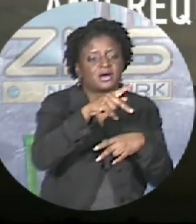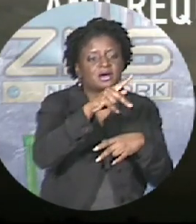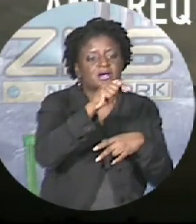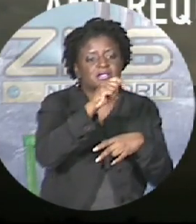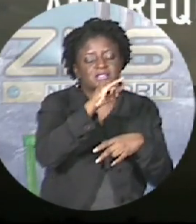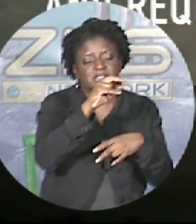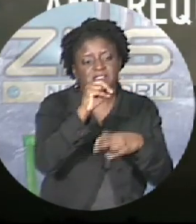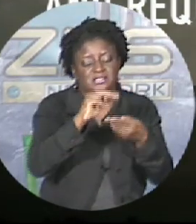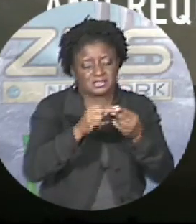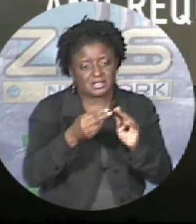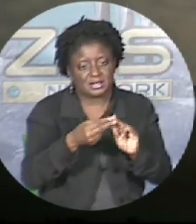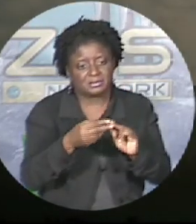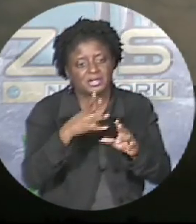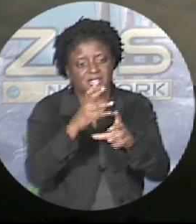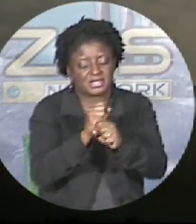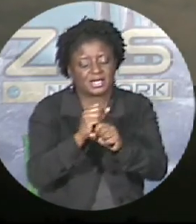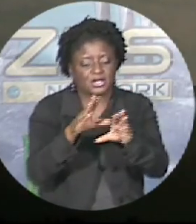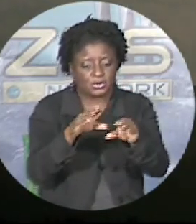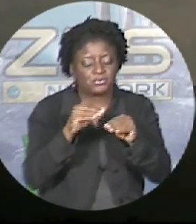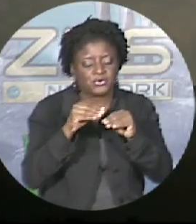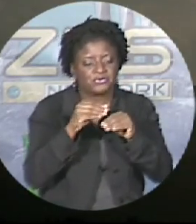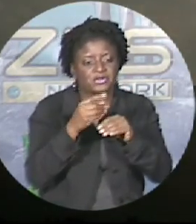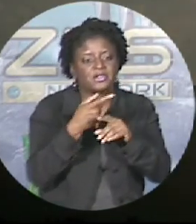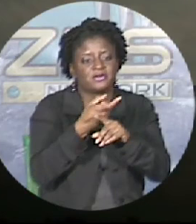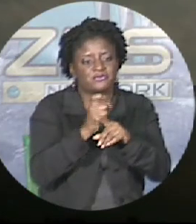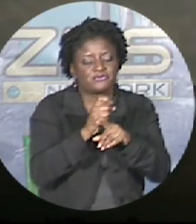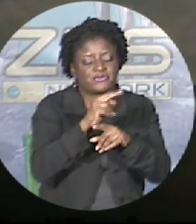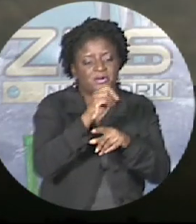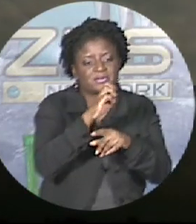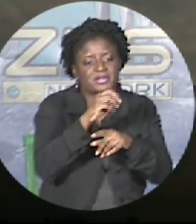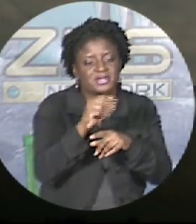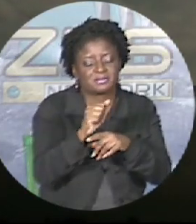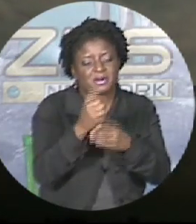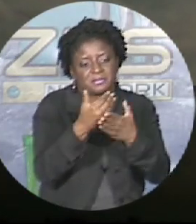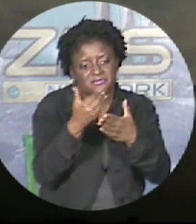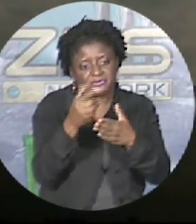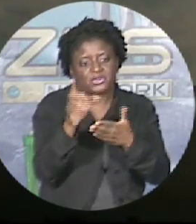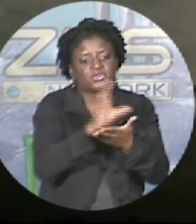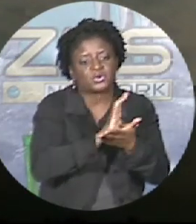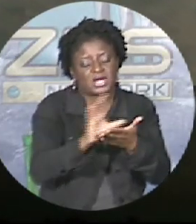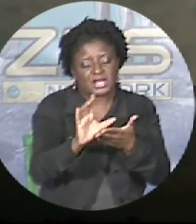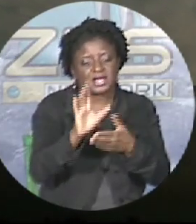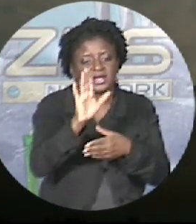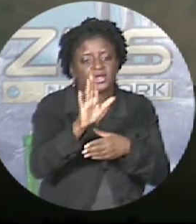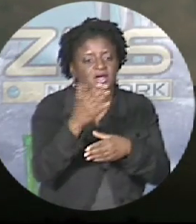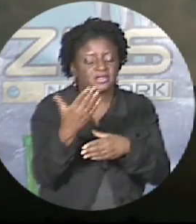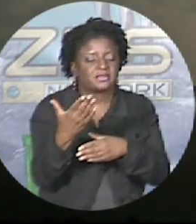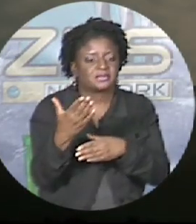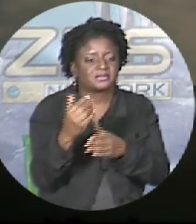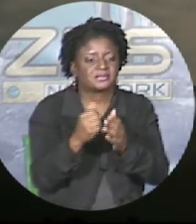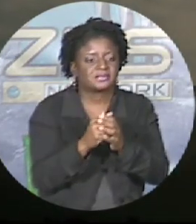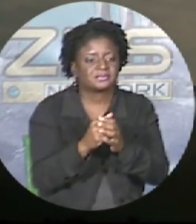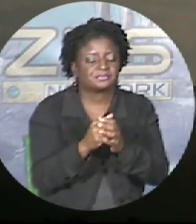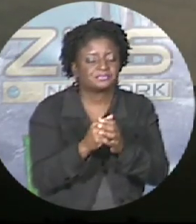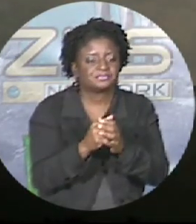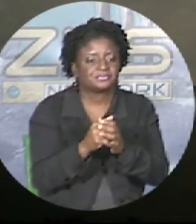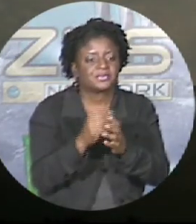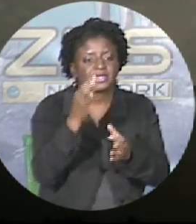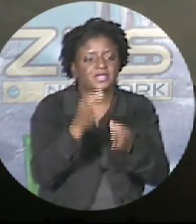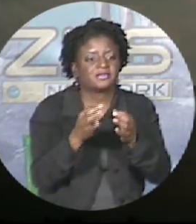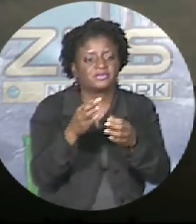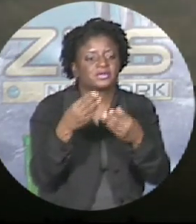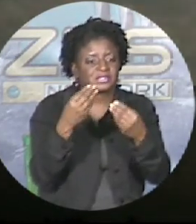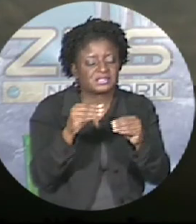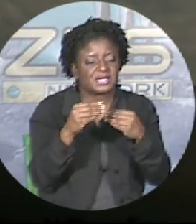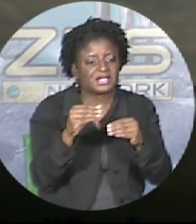from NEMA before the clearance and release of goods. If you're a local business interested in selling duty-free and VAT-free qualified